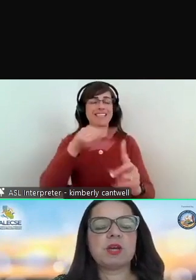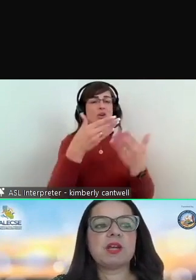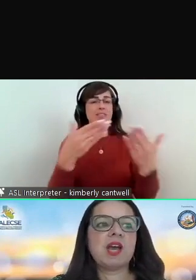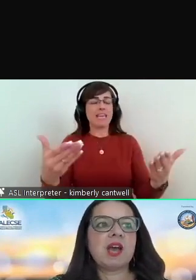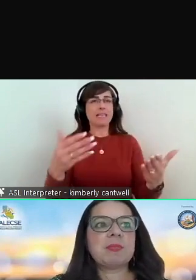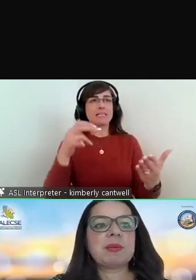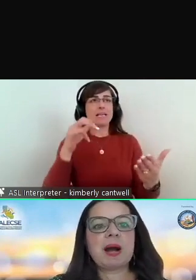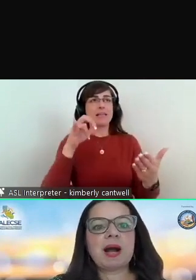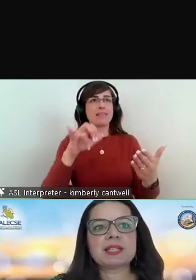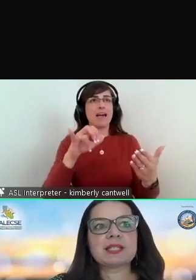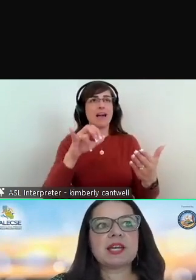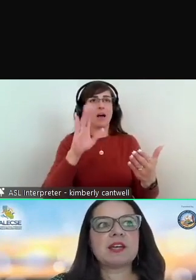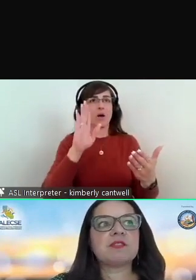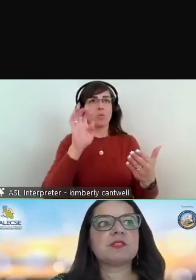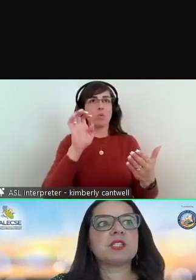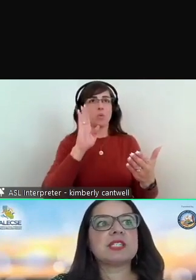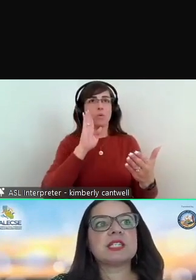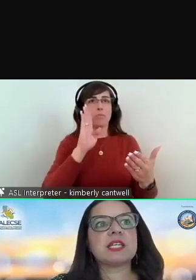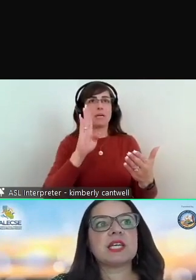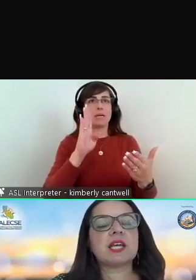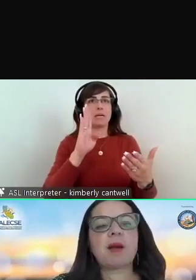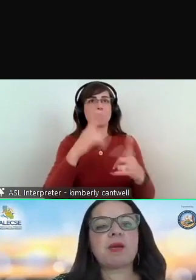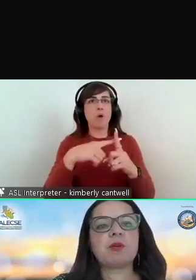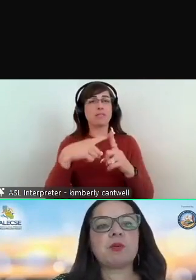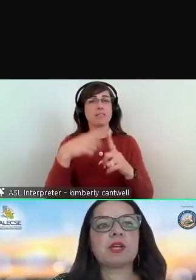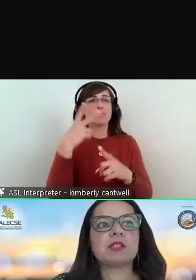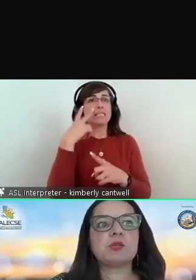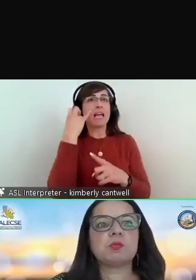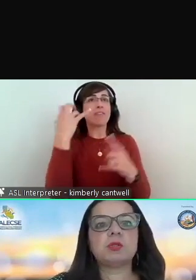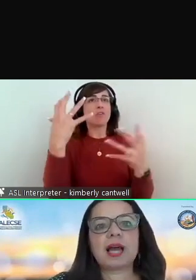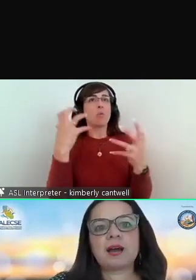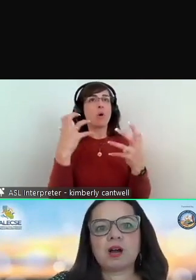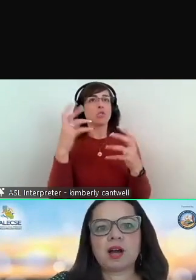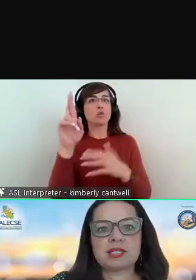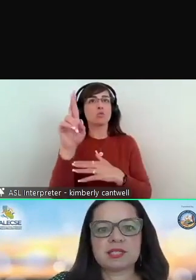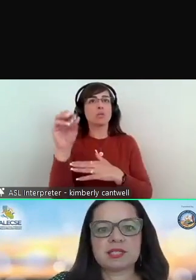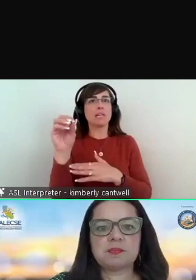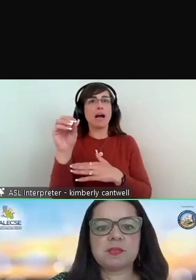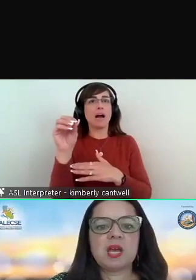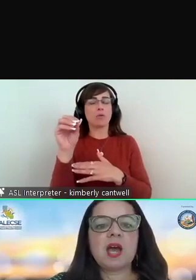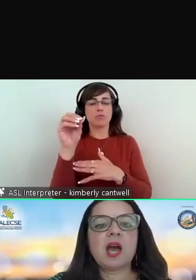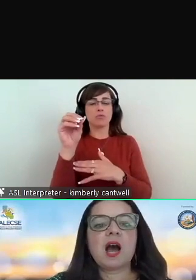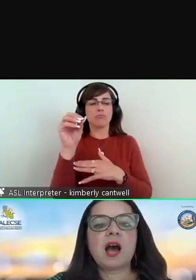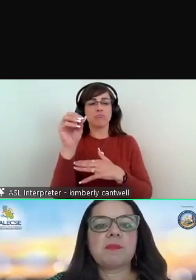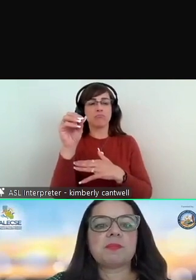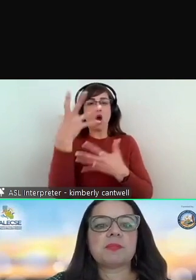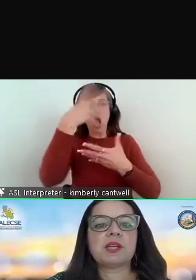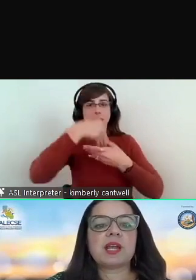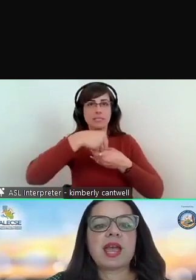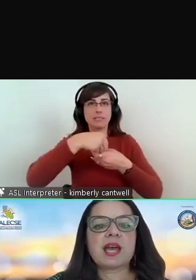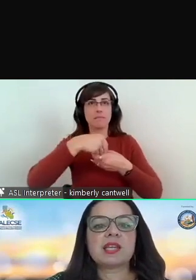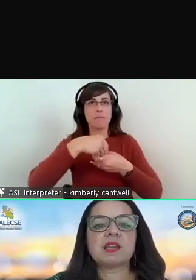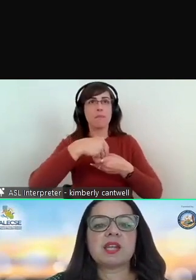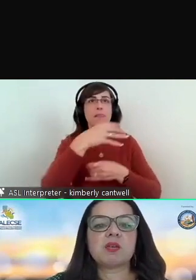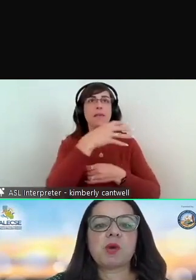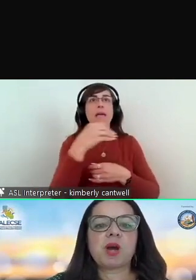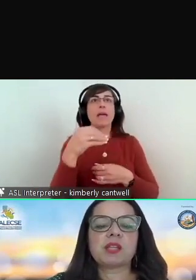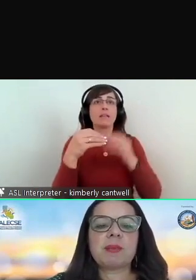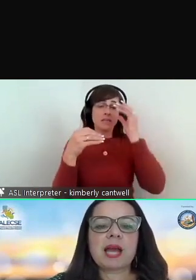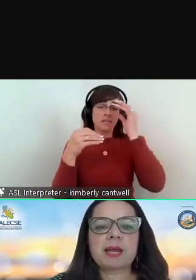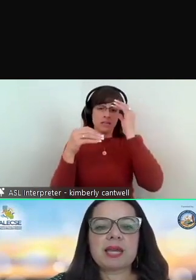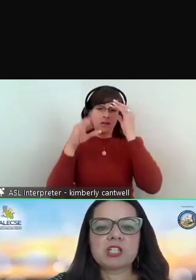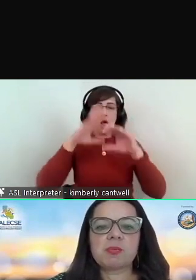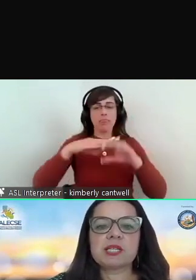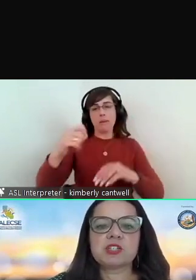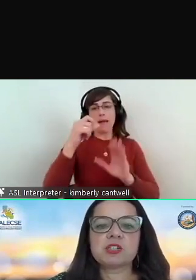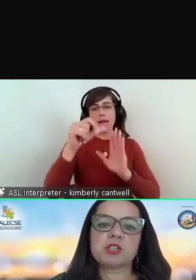that would be positive to see if we wanted to rule out autism. And then on the